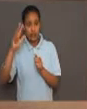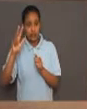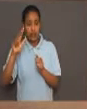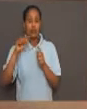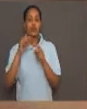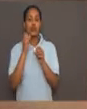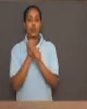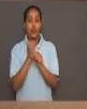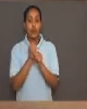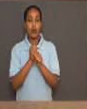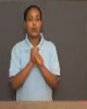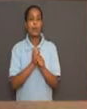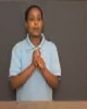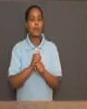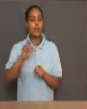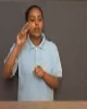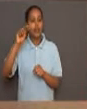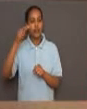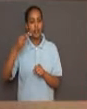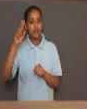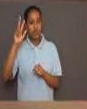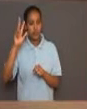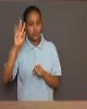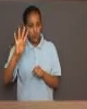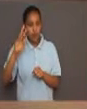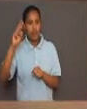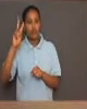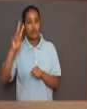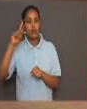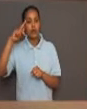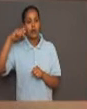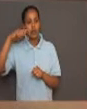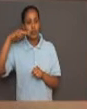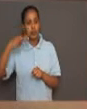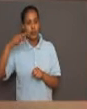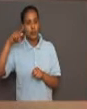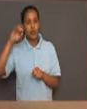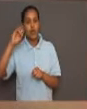produce diammonium monohydrogen phosphate.